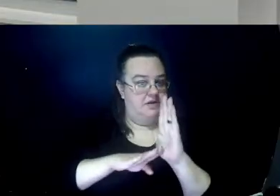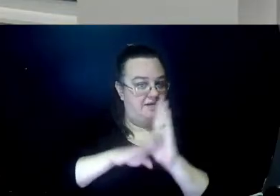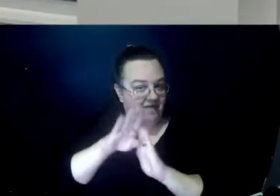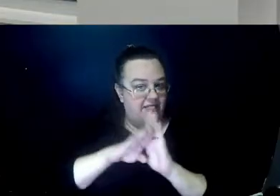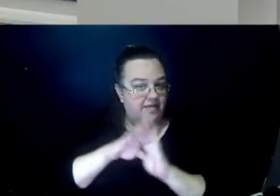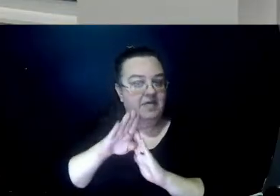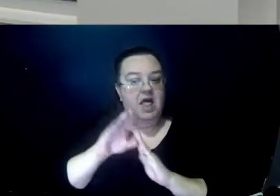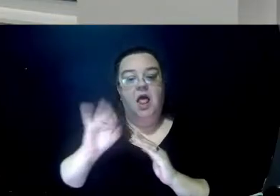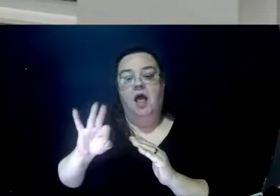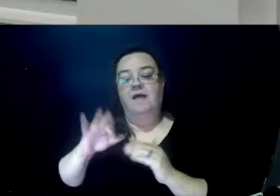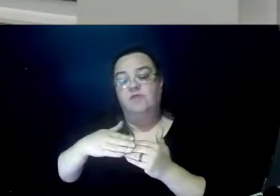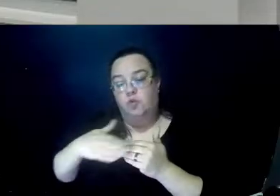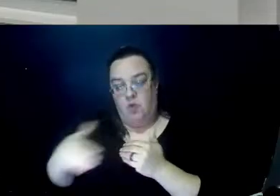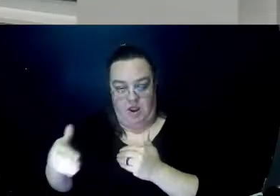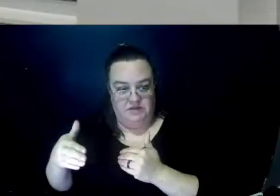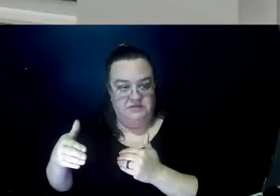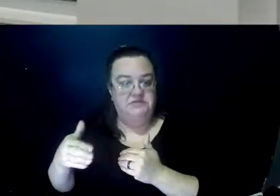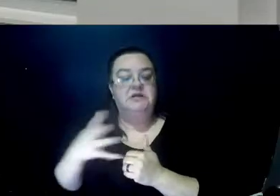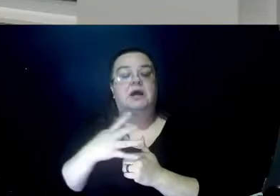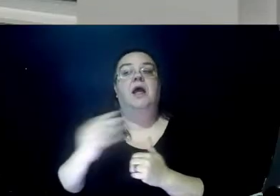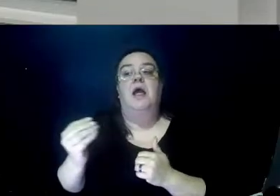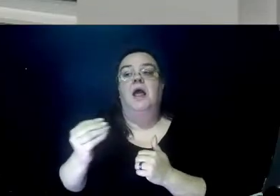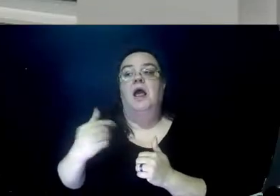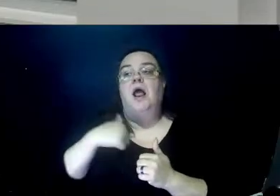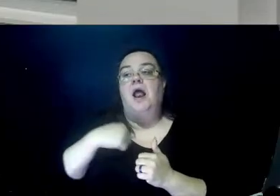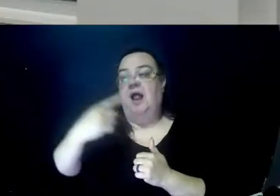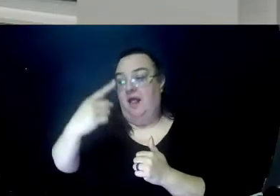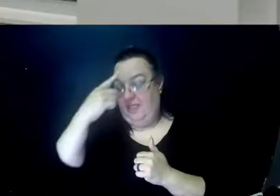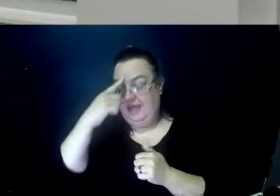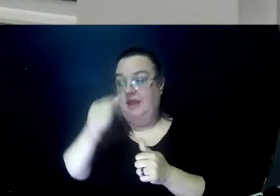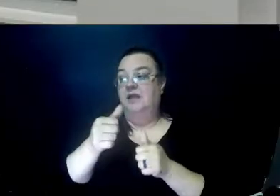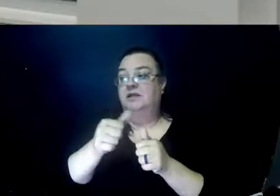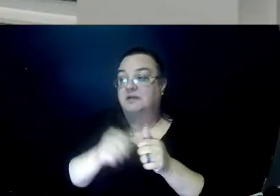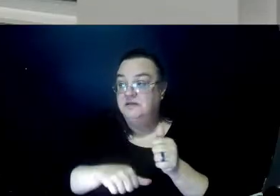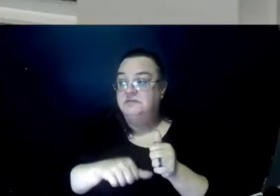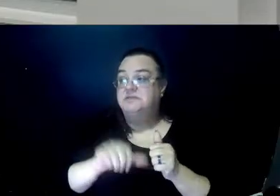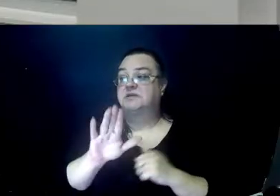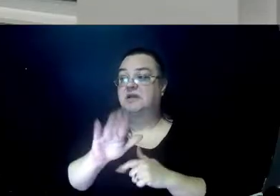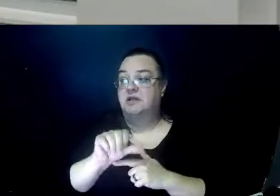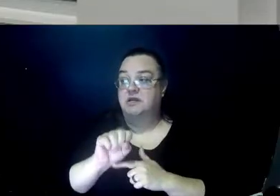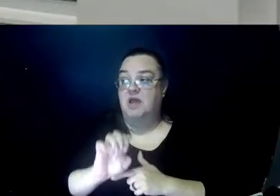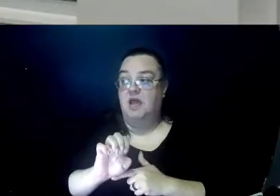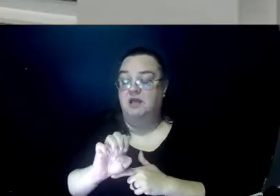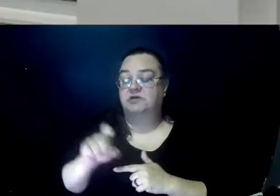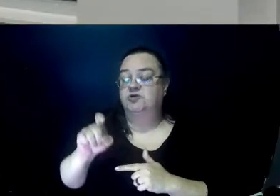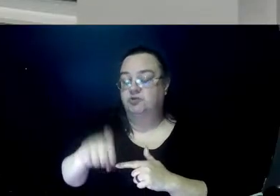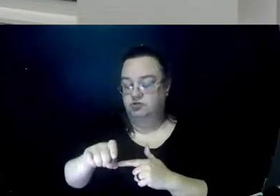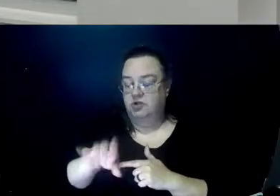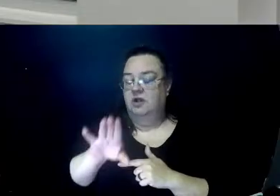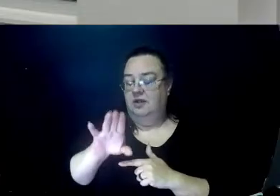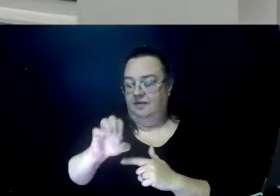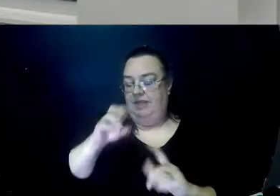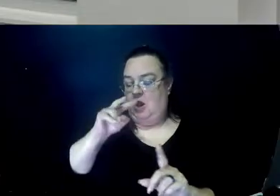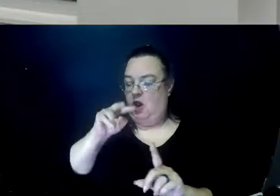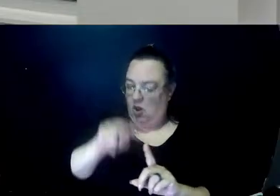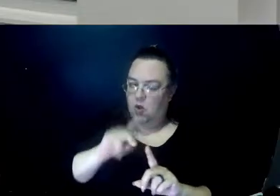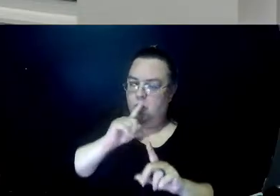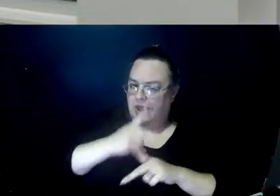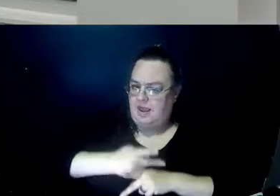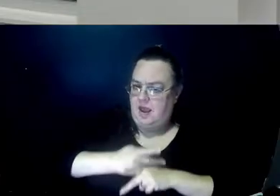rest. And I think each case should be looked at